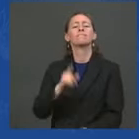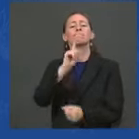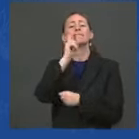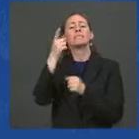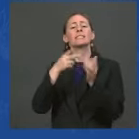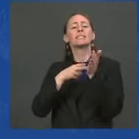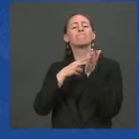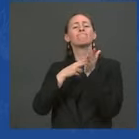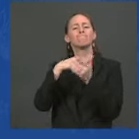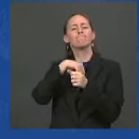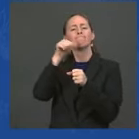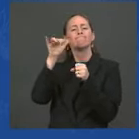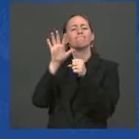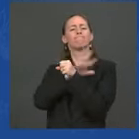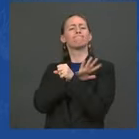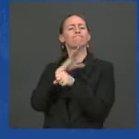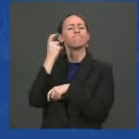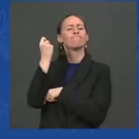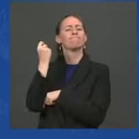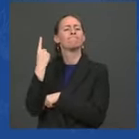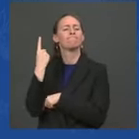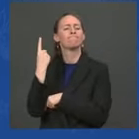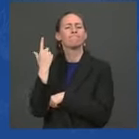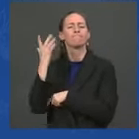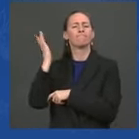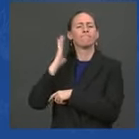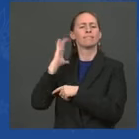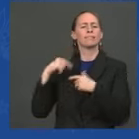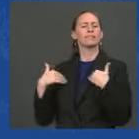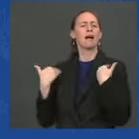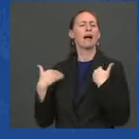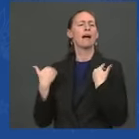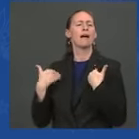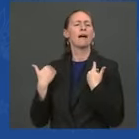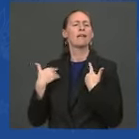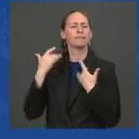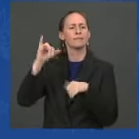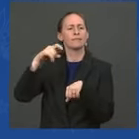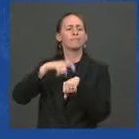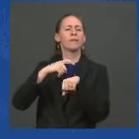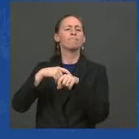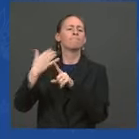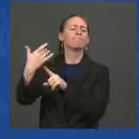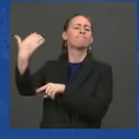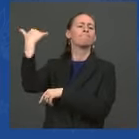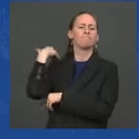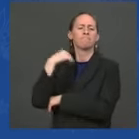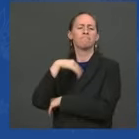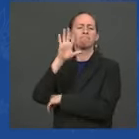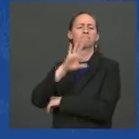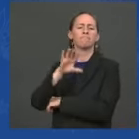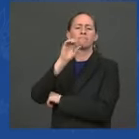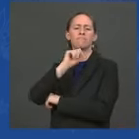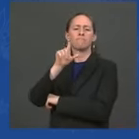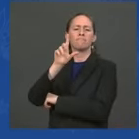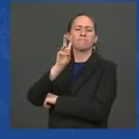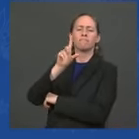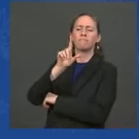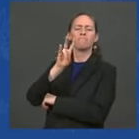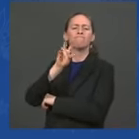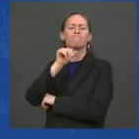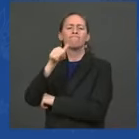as a young member of the county council when I was 27 years old. But when I got elected to the United States